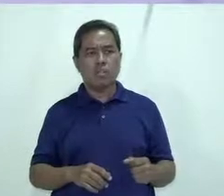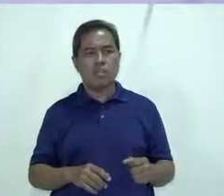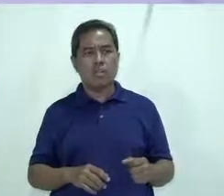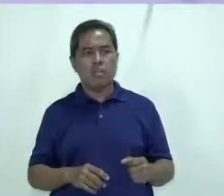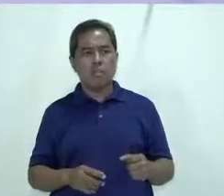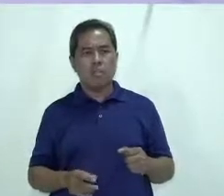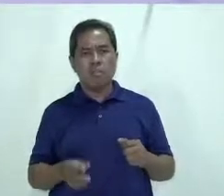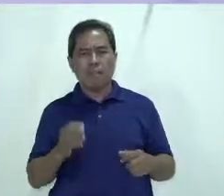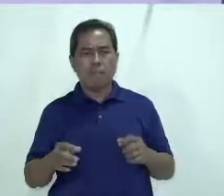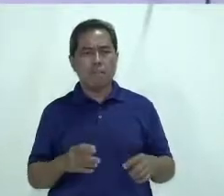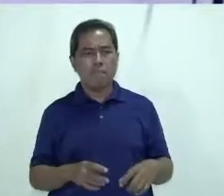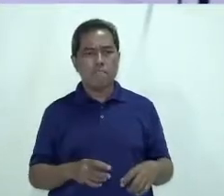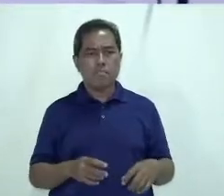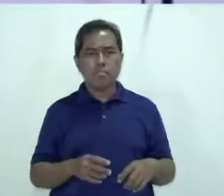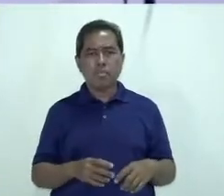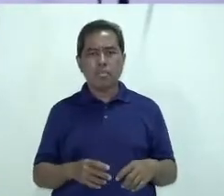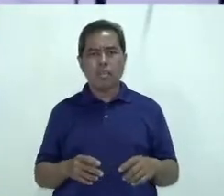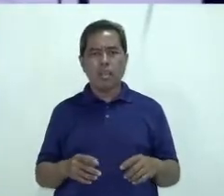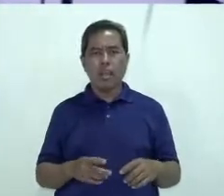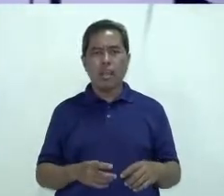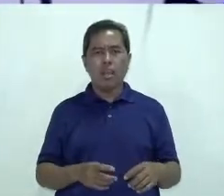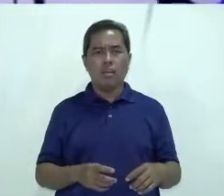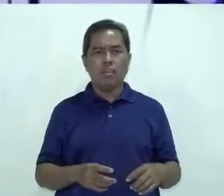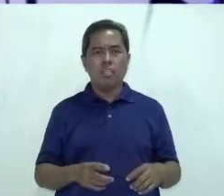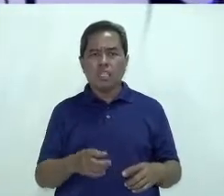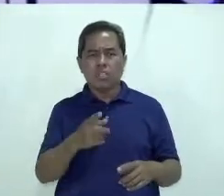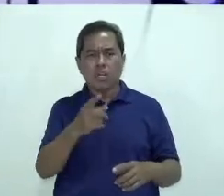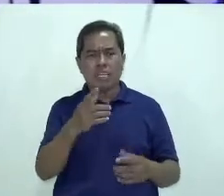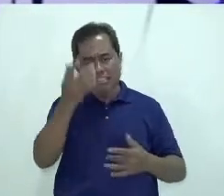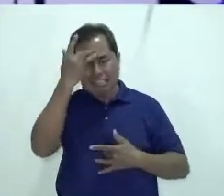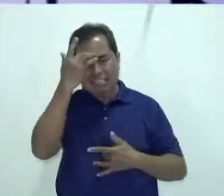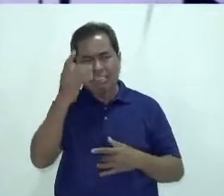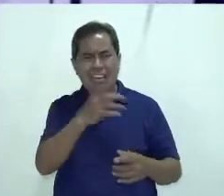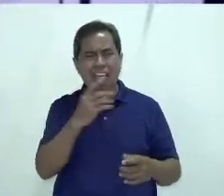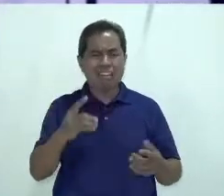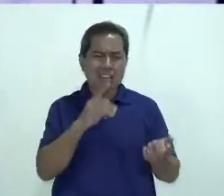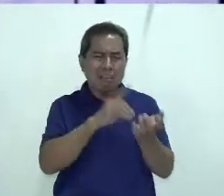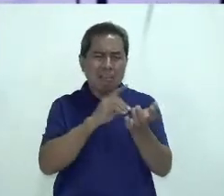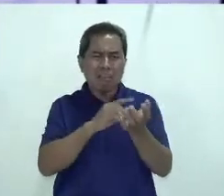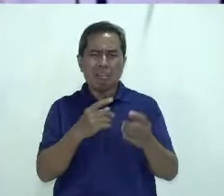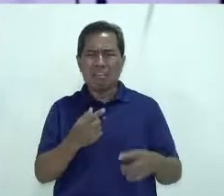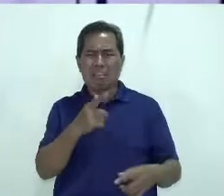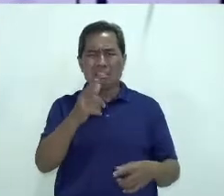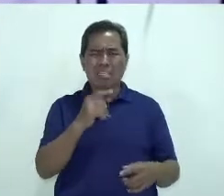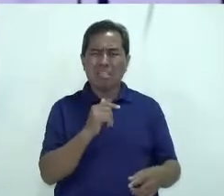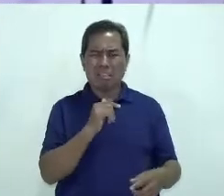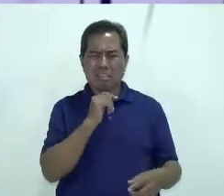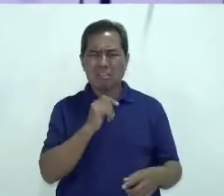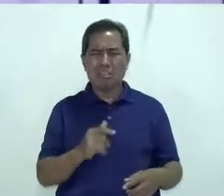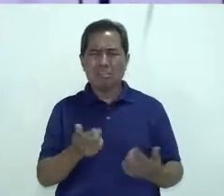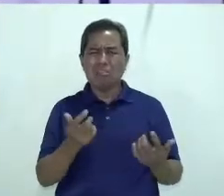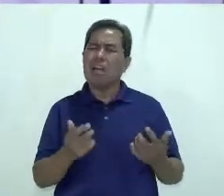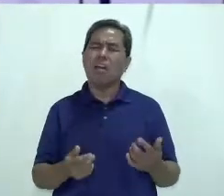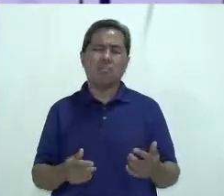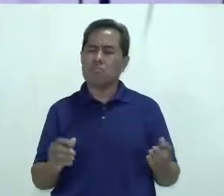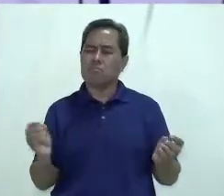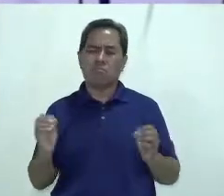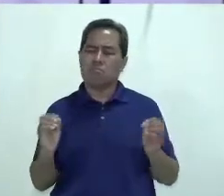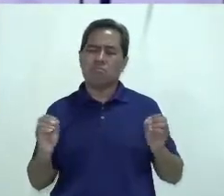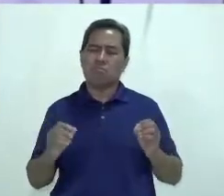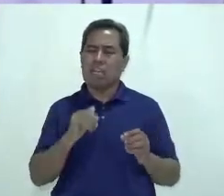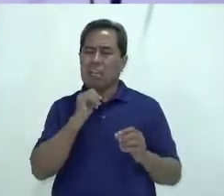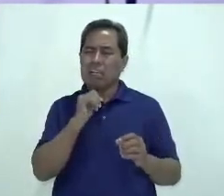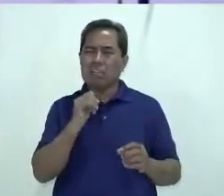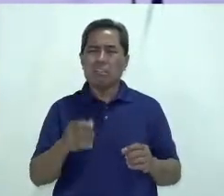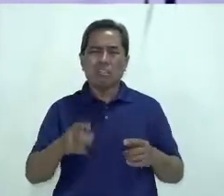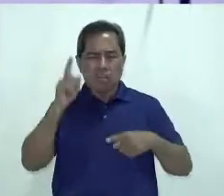maybe the doctors have already said, you know what, yeah, it is impossible. But you know what, we serve a God of possibilities. You may be